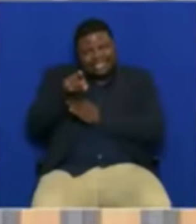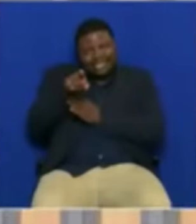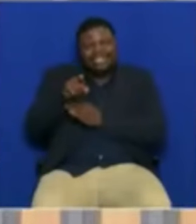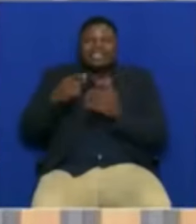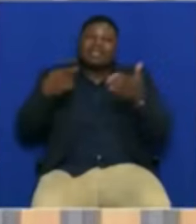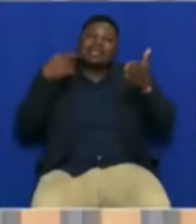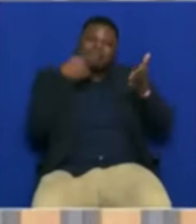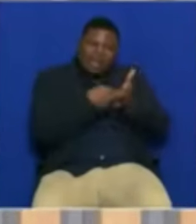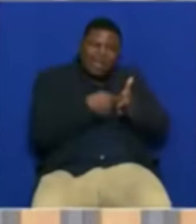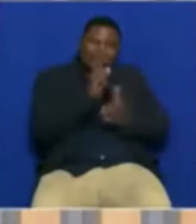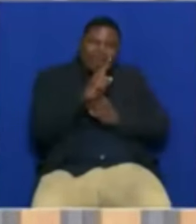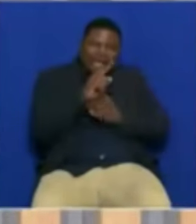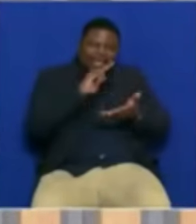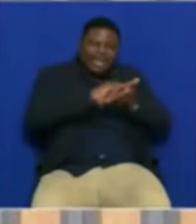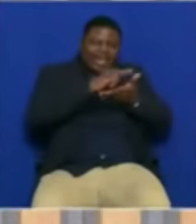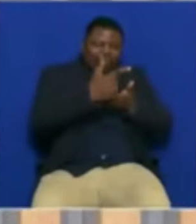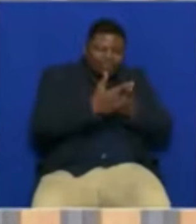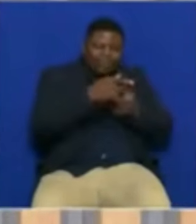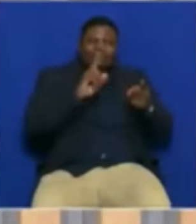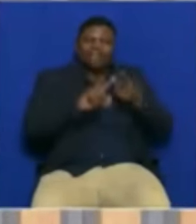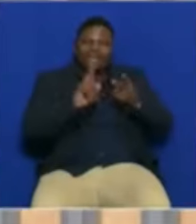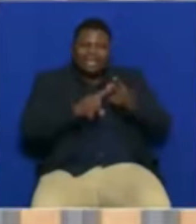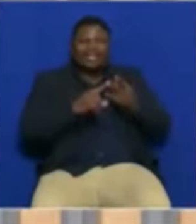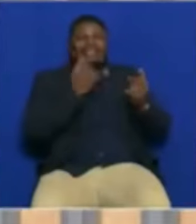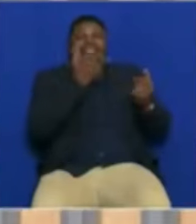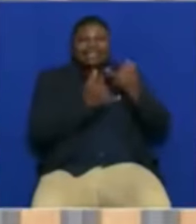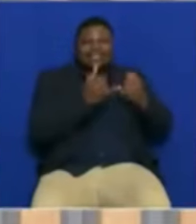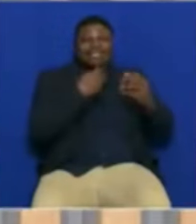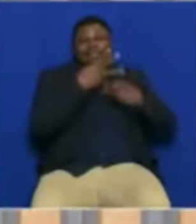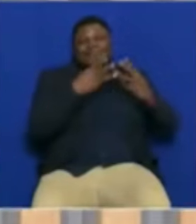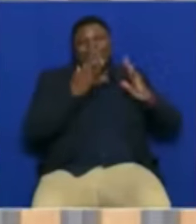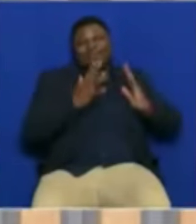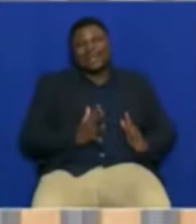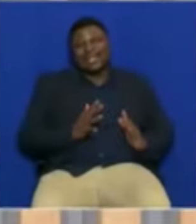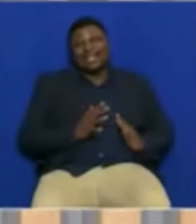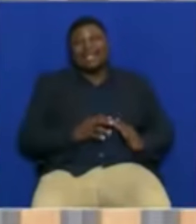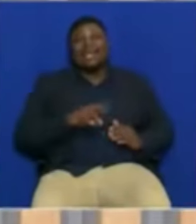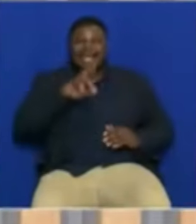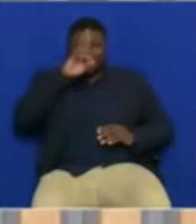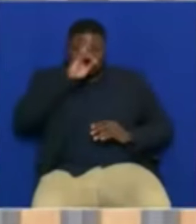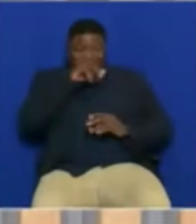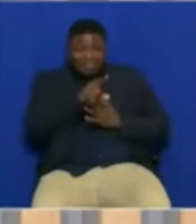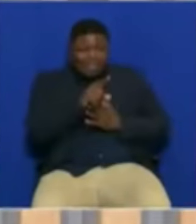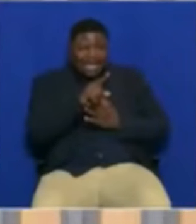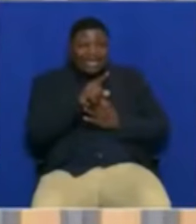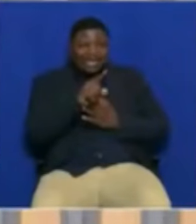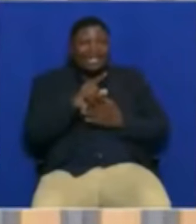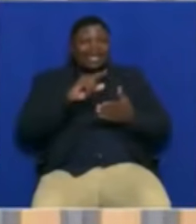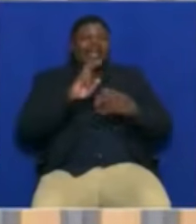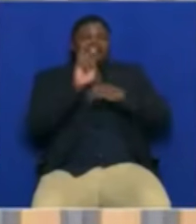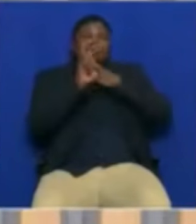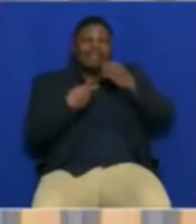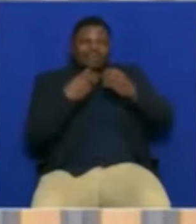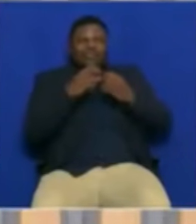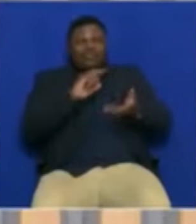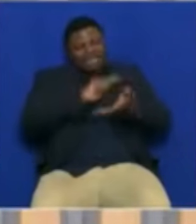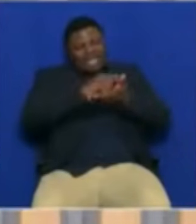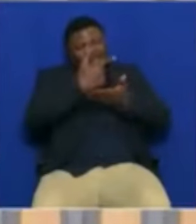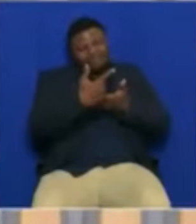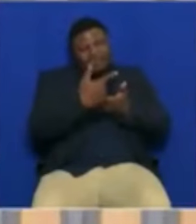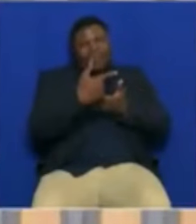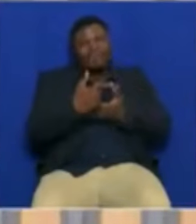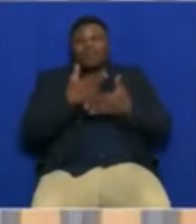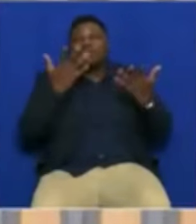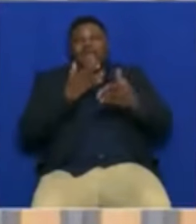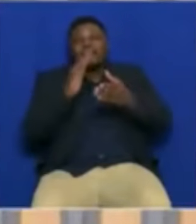Because the theft of a laptop, that's the case number in the other case. Not that investigating officers in